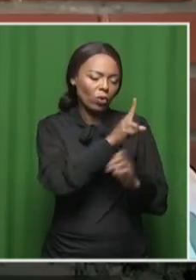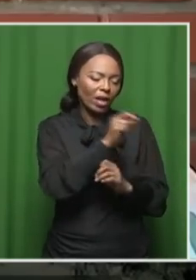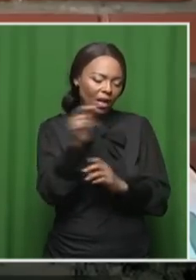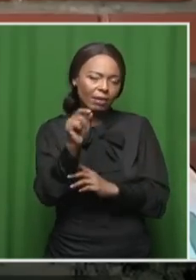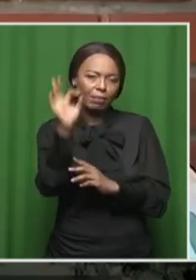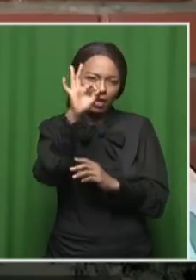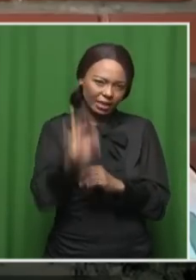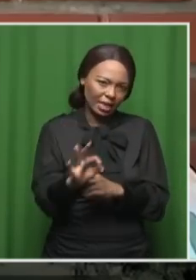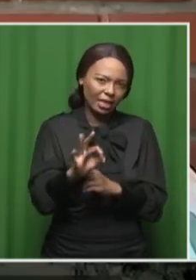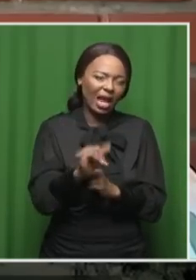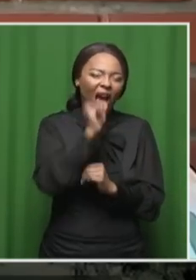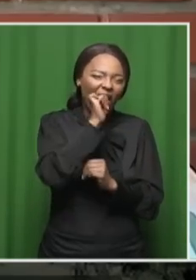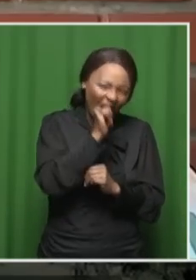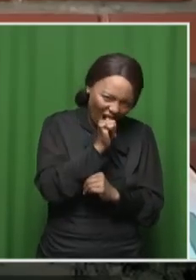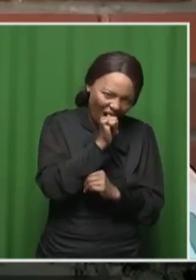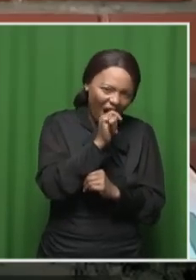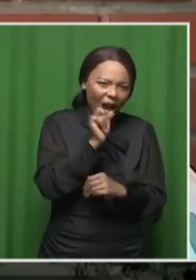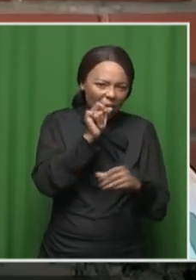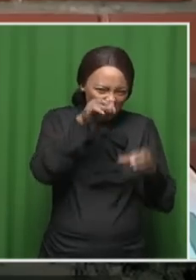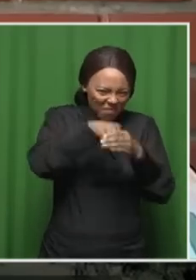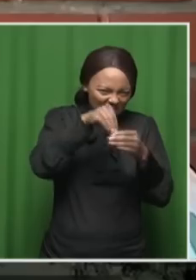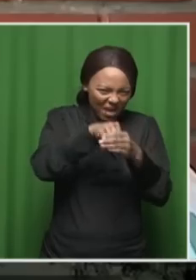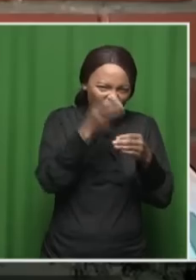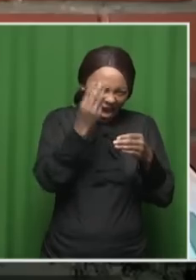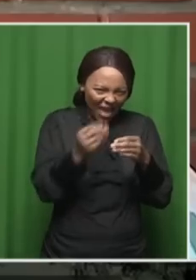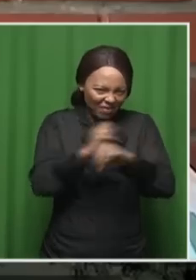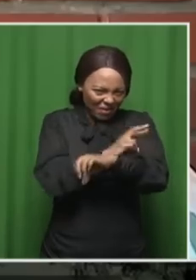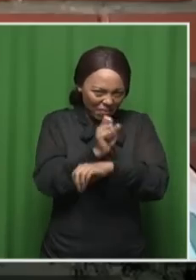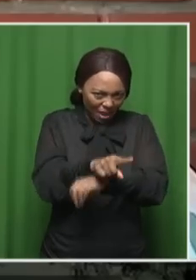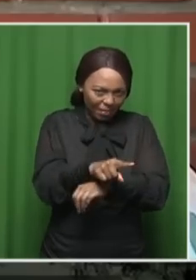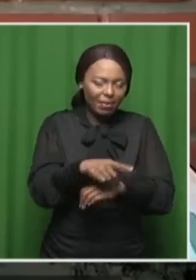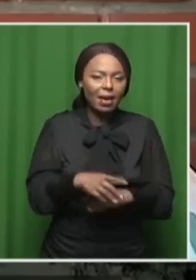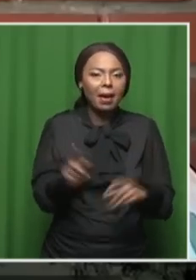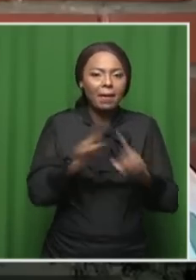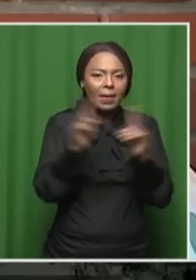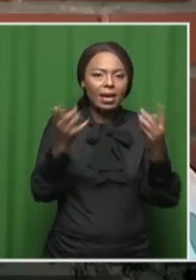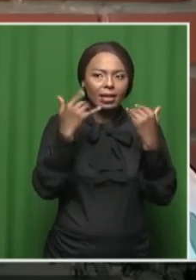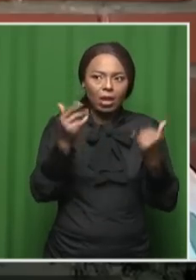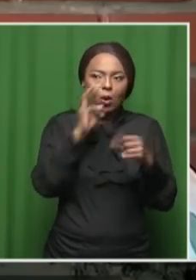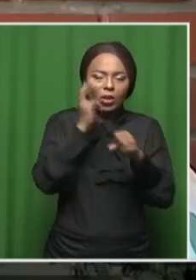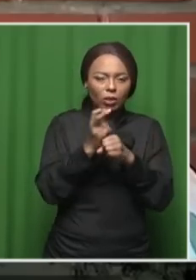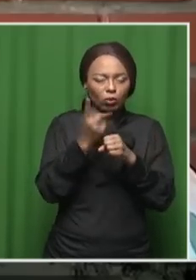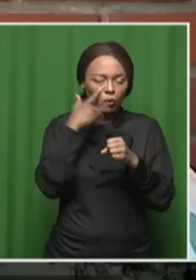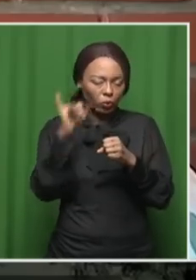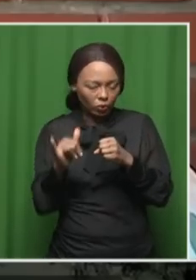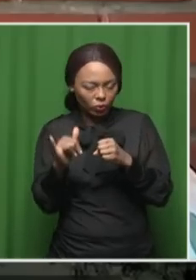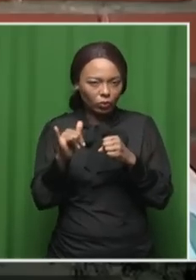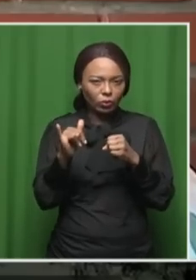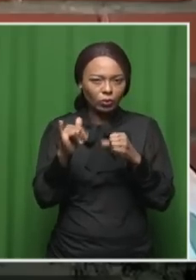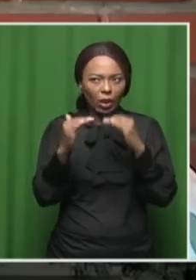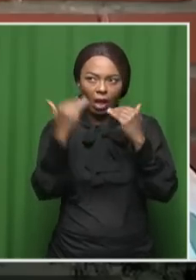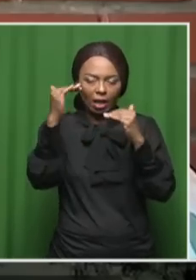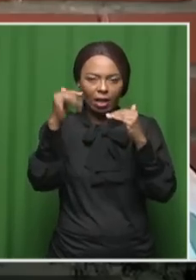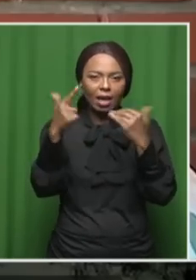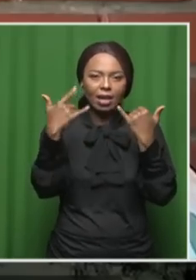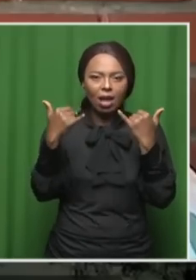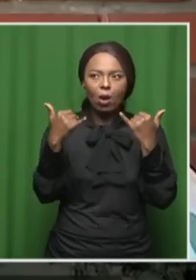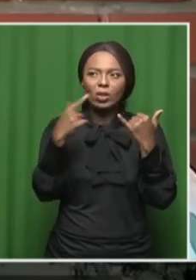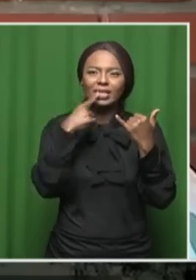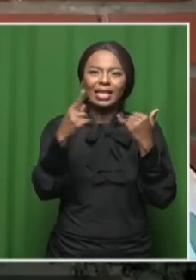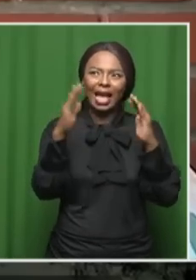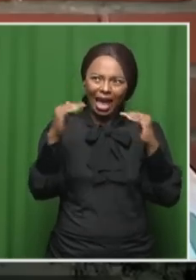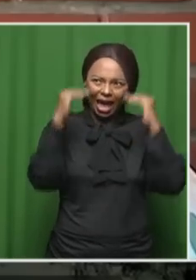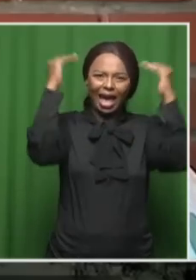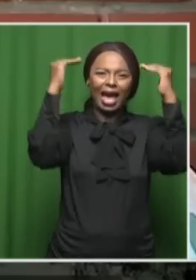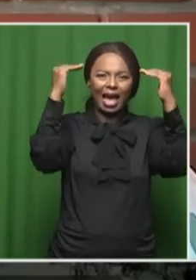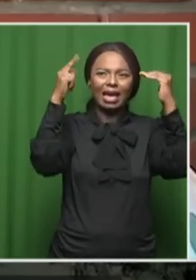do have a trace of this. However, it's got to be under a certain level. So when we are talking that the levels were too high in these